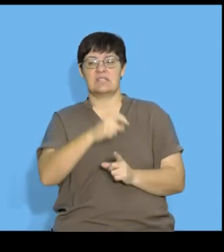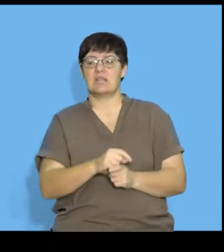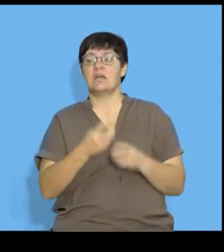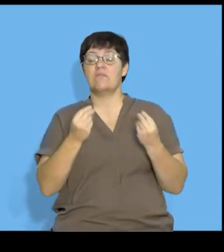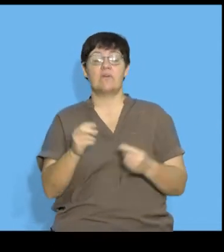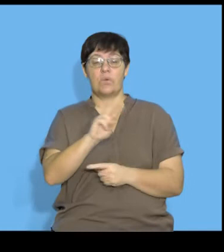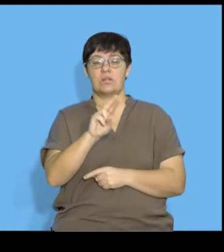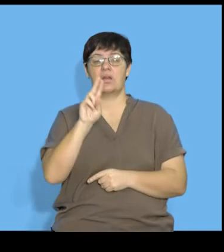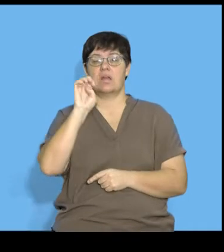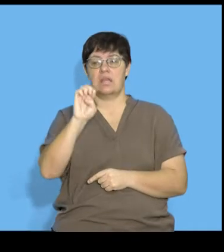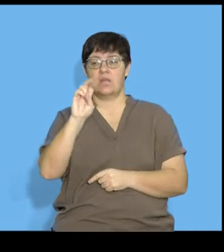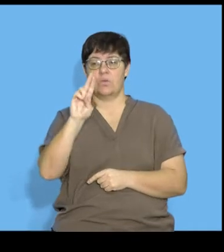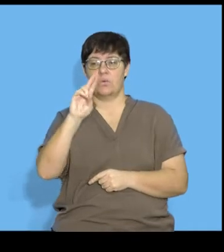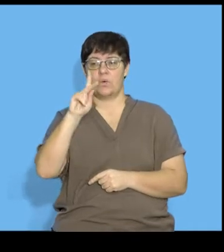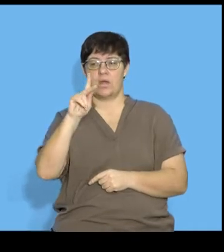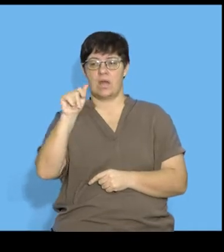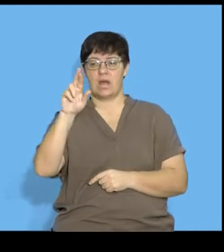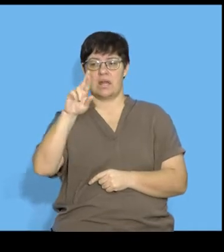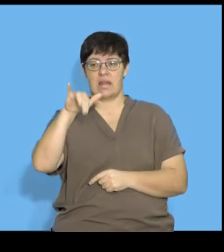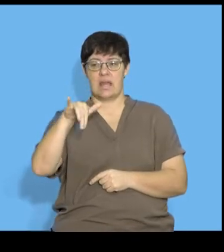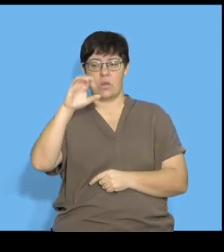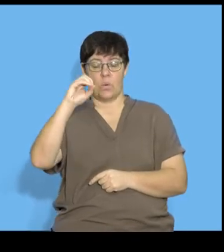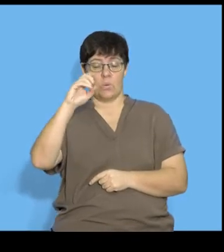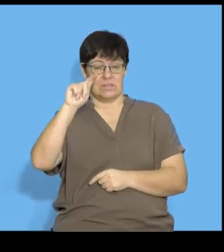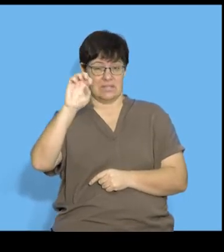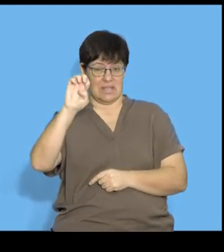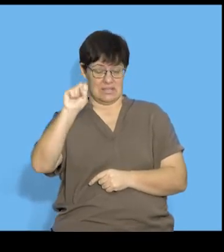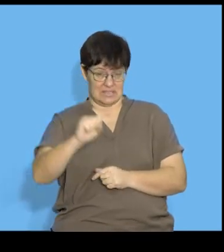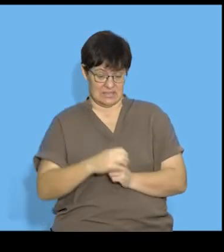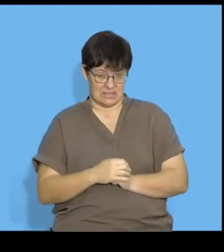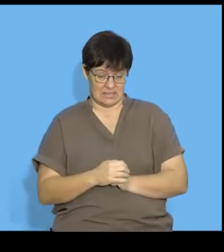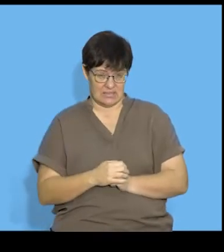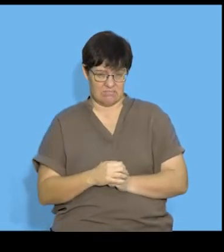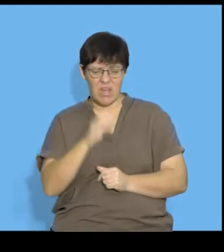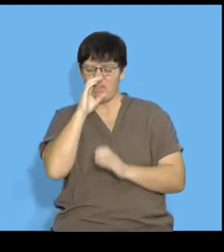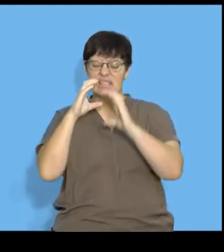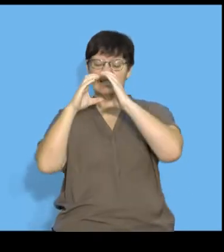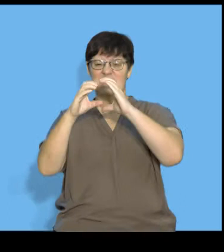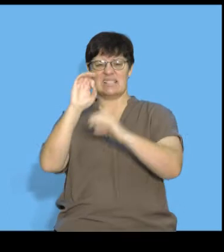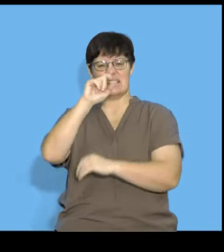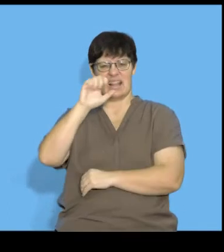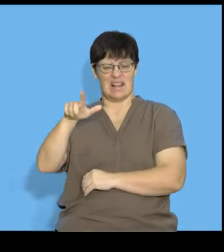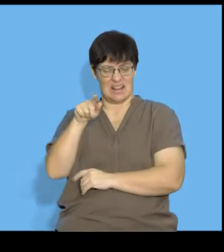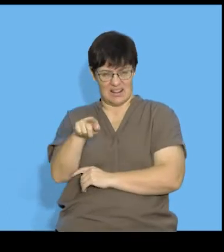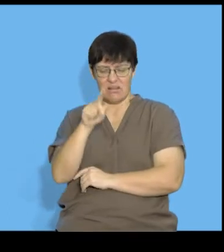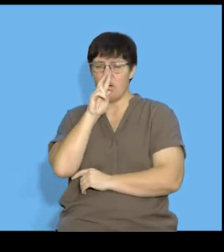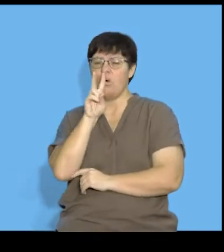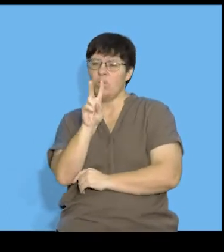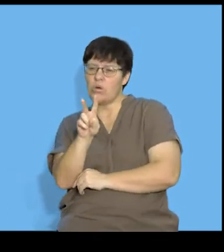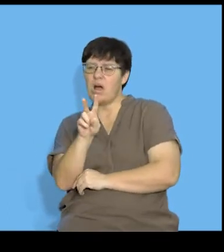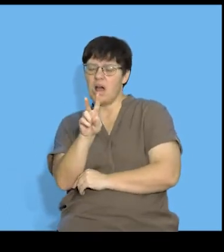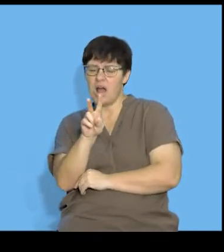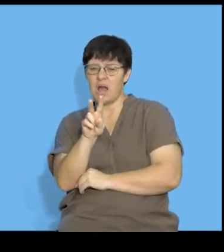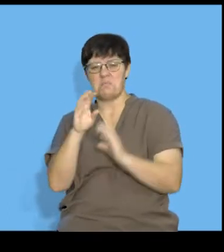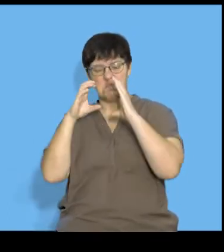are eukaryotic. And when we look at the cell, what are we looking at? We're looking at an organism that has a